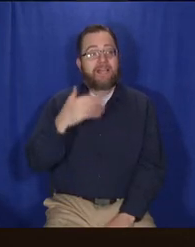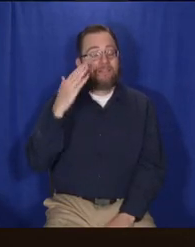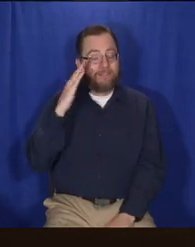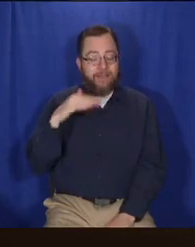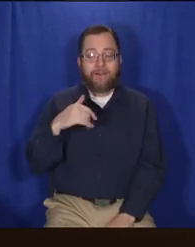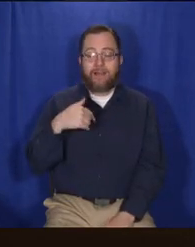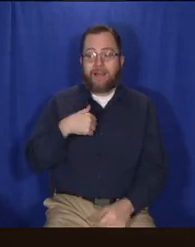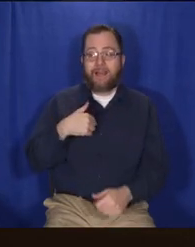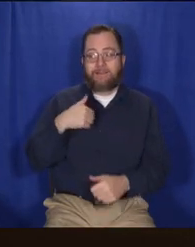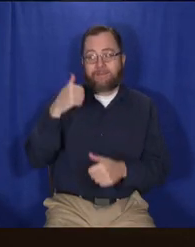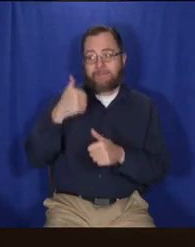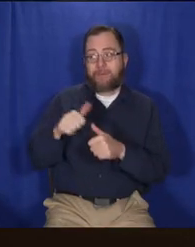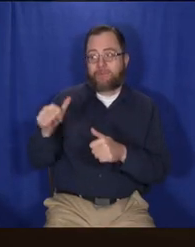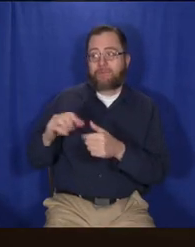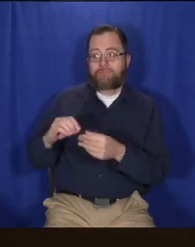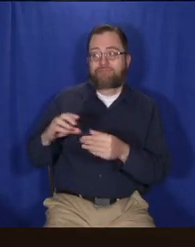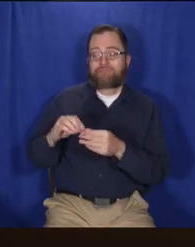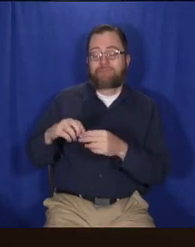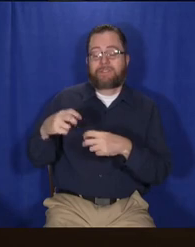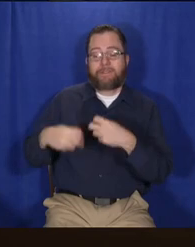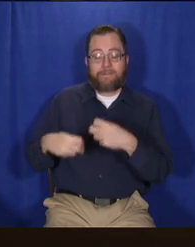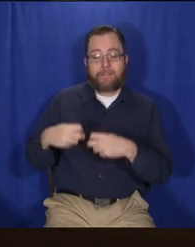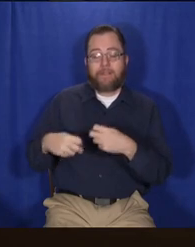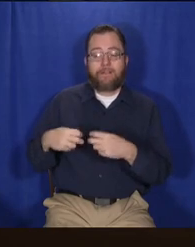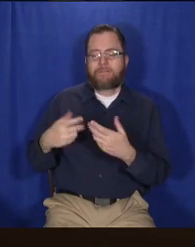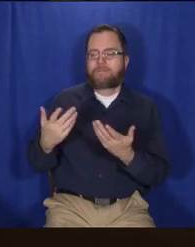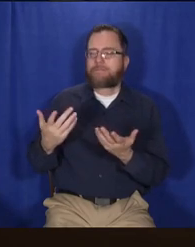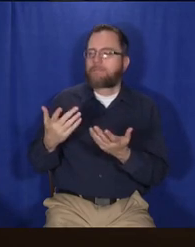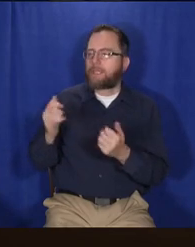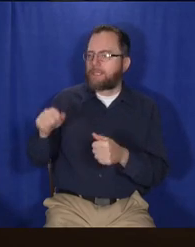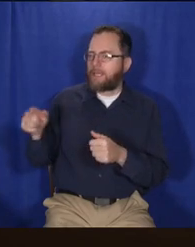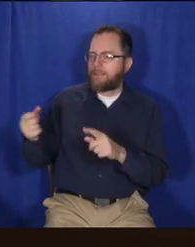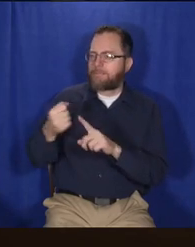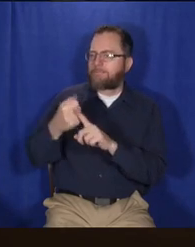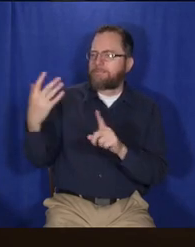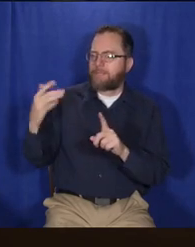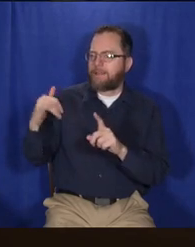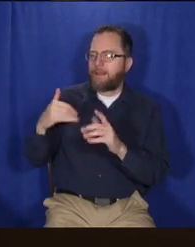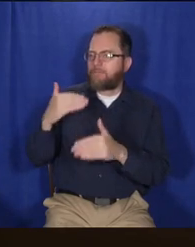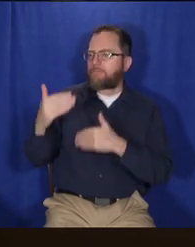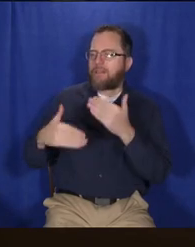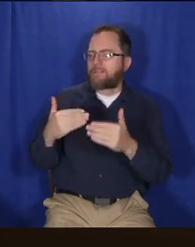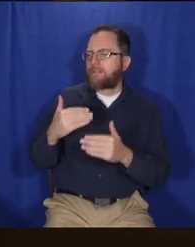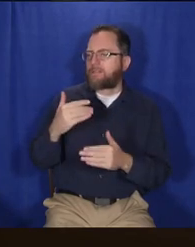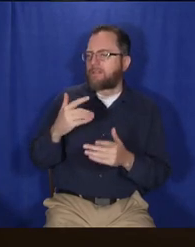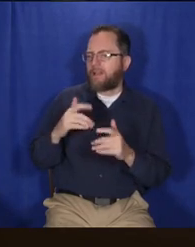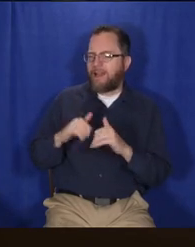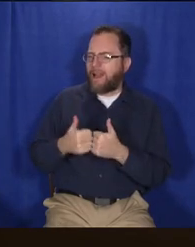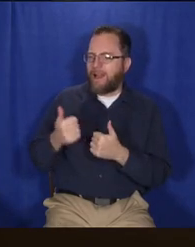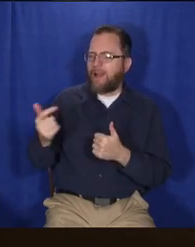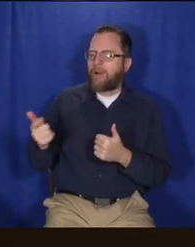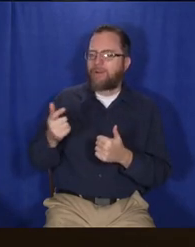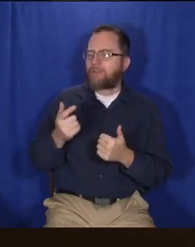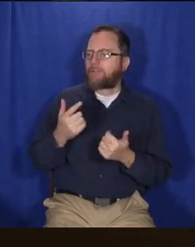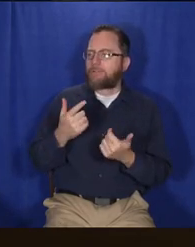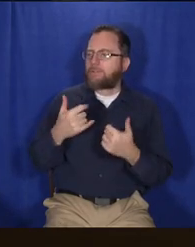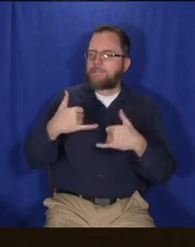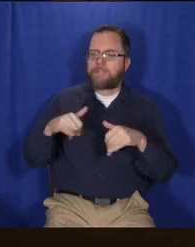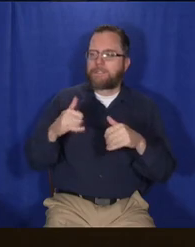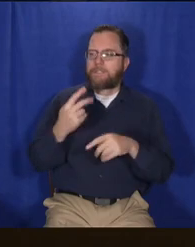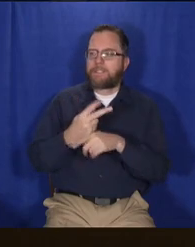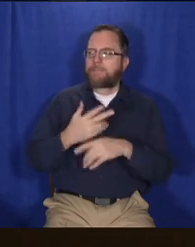was. What was that waiting process like? How did you guys find joy and contentment even while you were waiting for